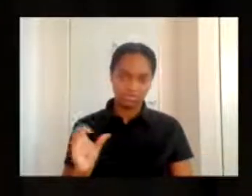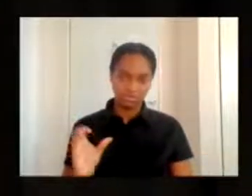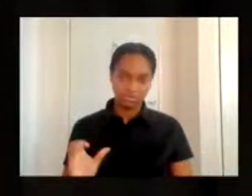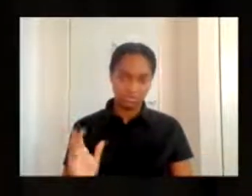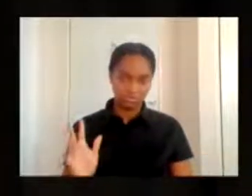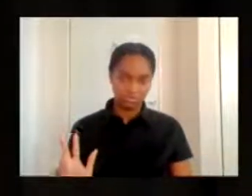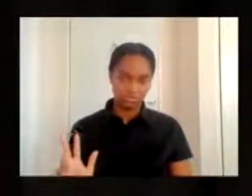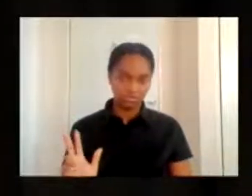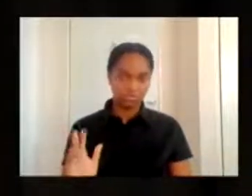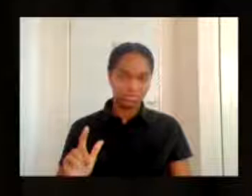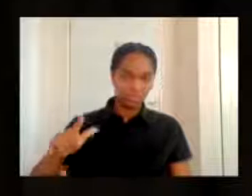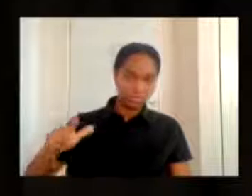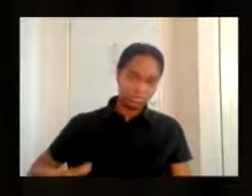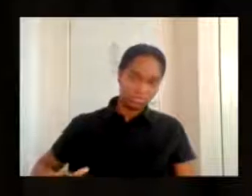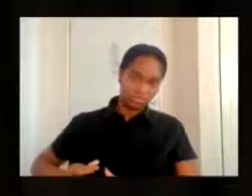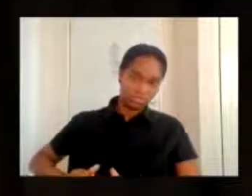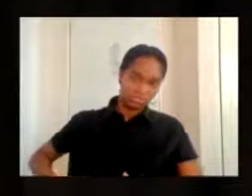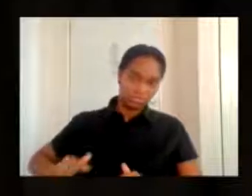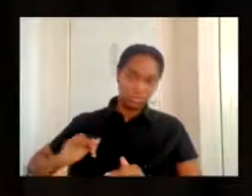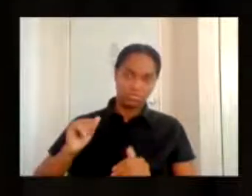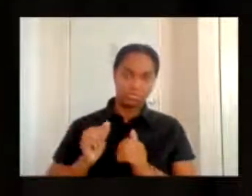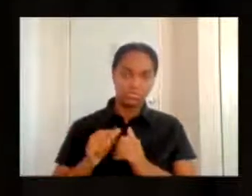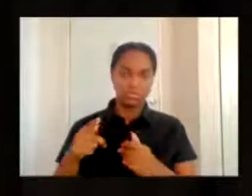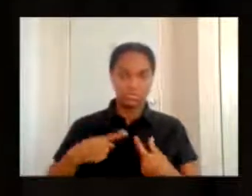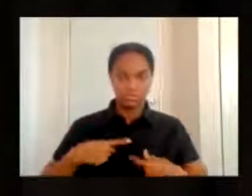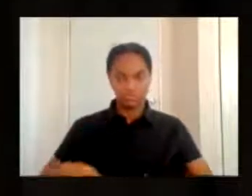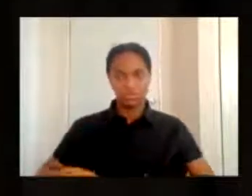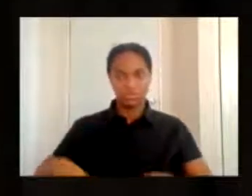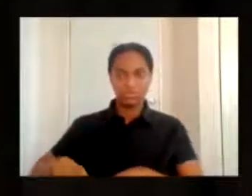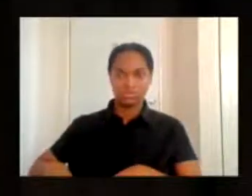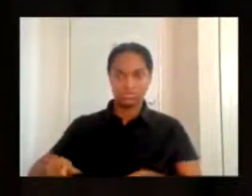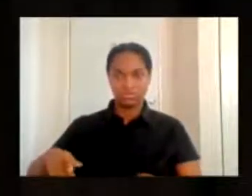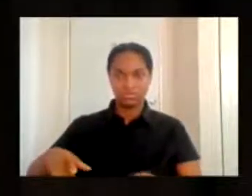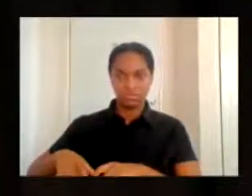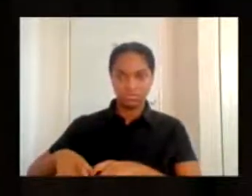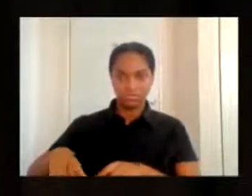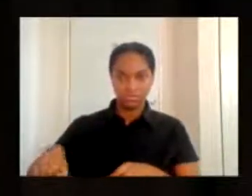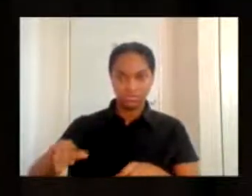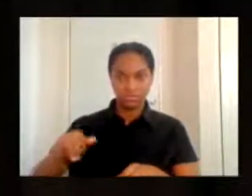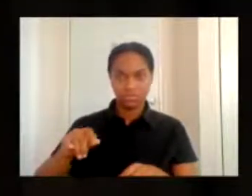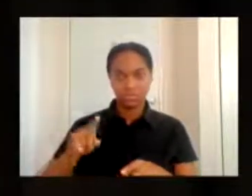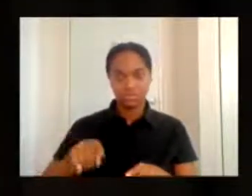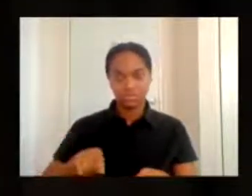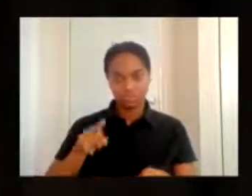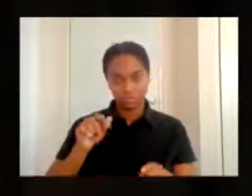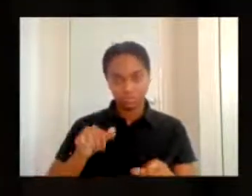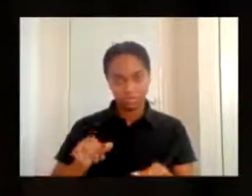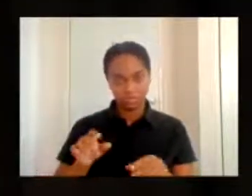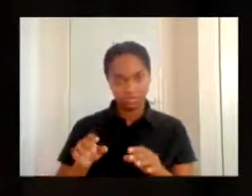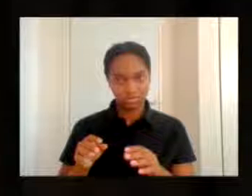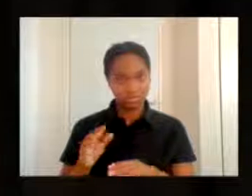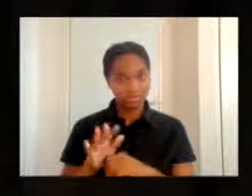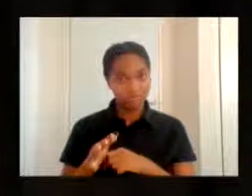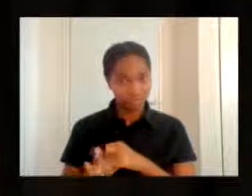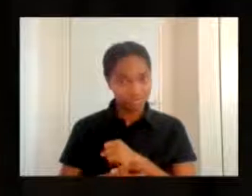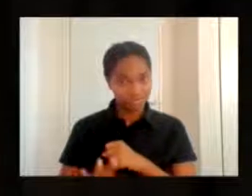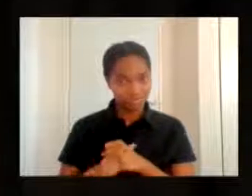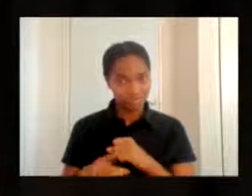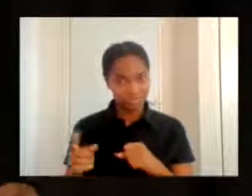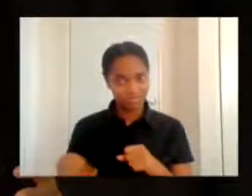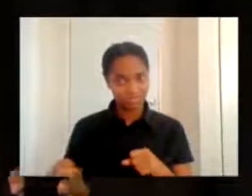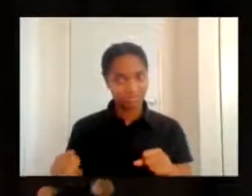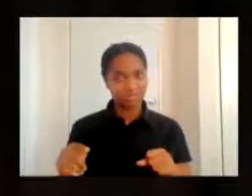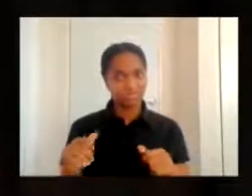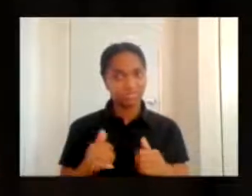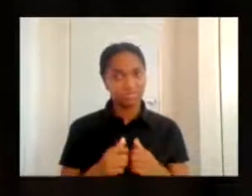layers, including these physical layer pipes, and you could differentially protect them. And so you would have those where the little